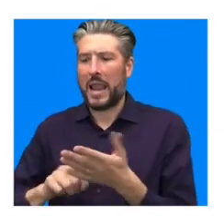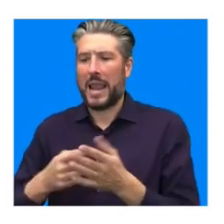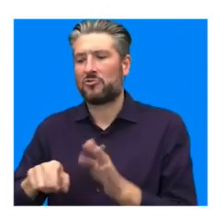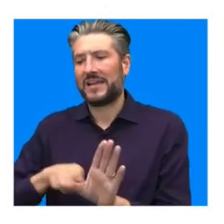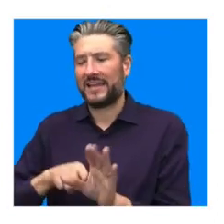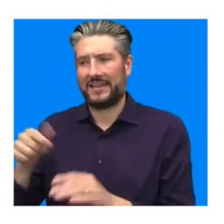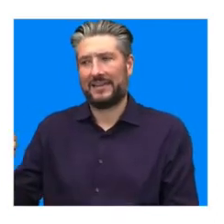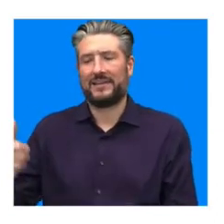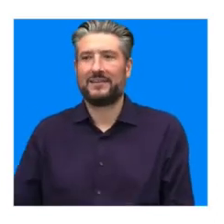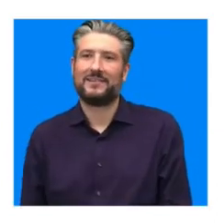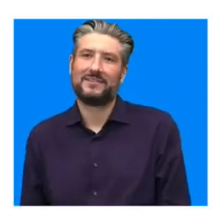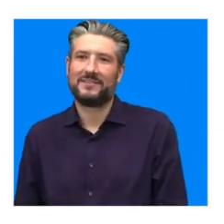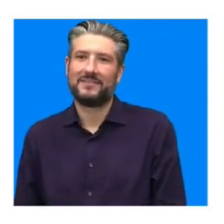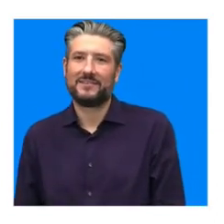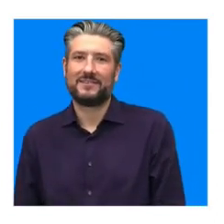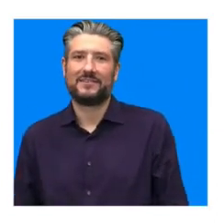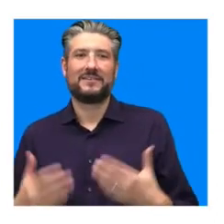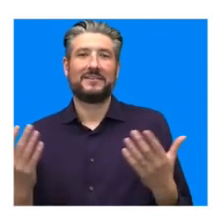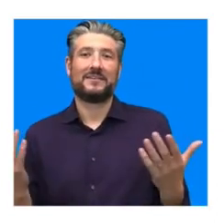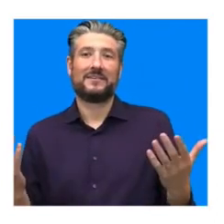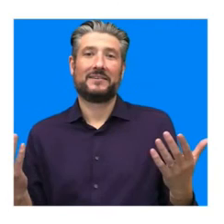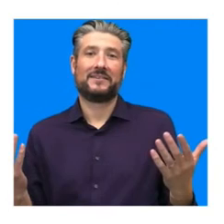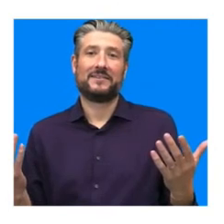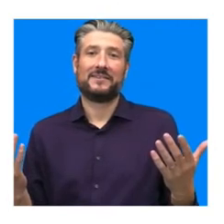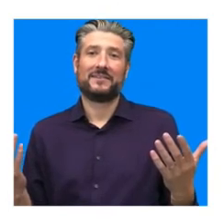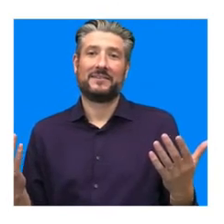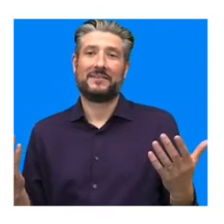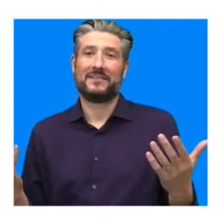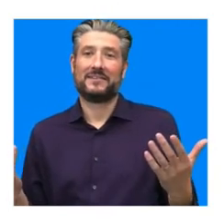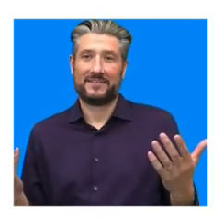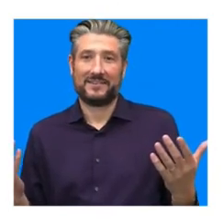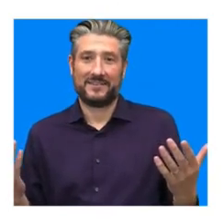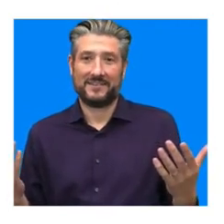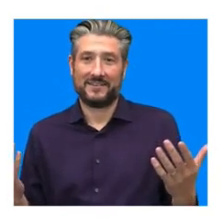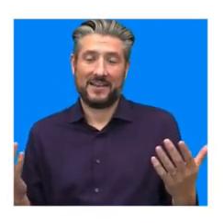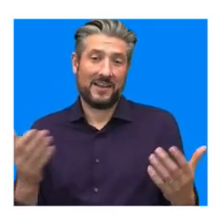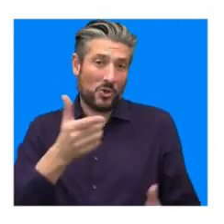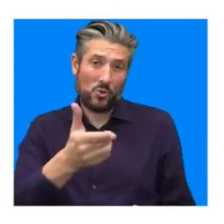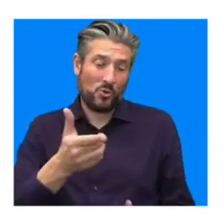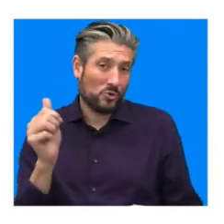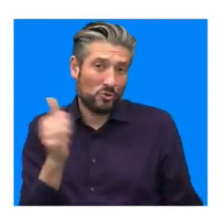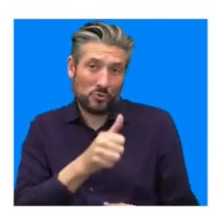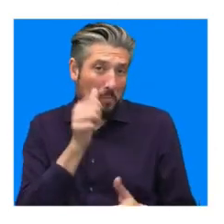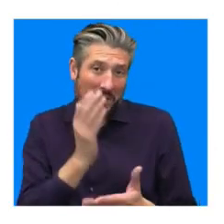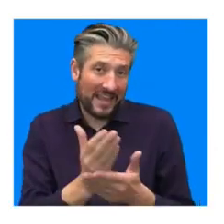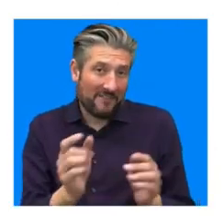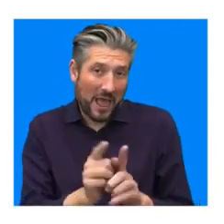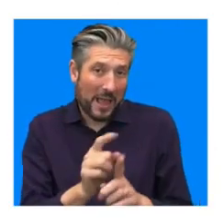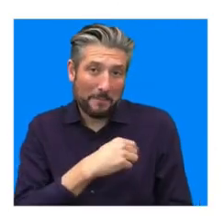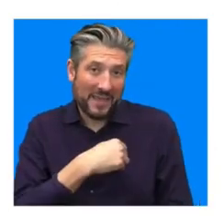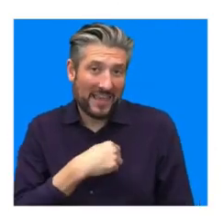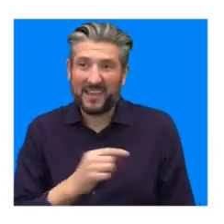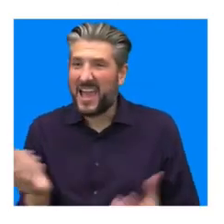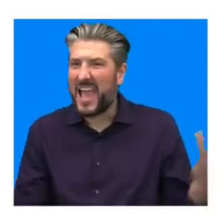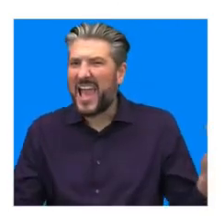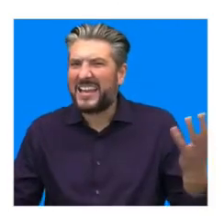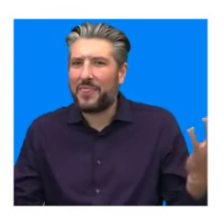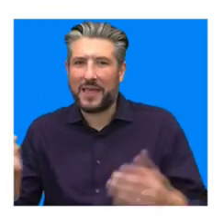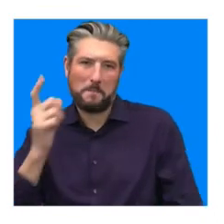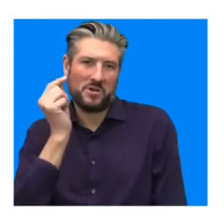If you're not an engineer, but you know tech, you might believe, as I do, anything's possible. I'm sure those engineers will figure it